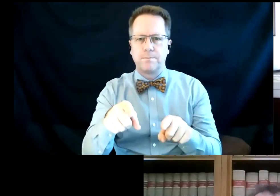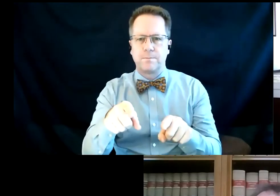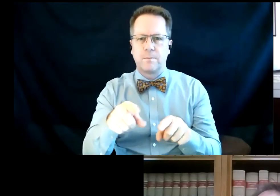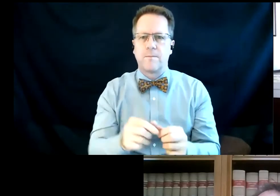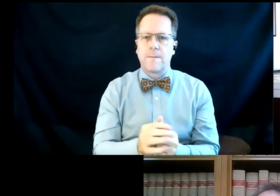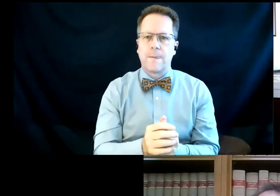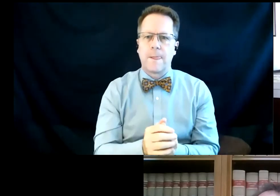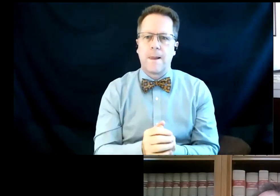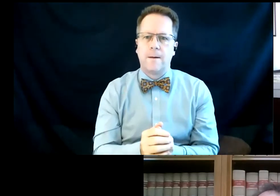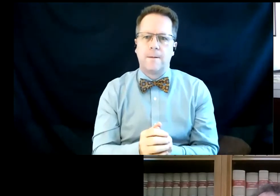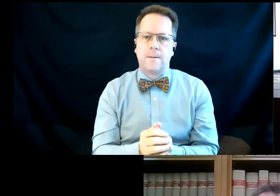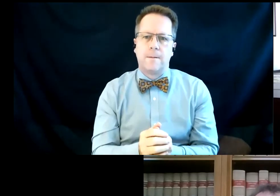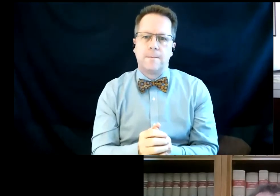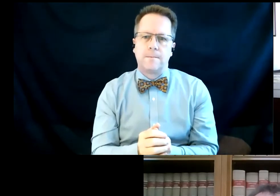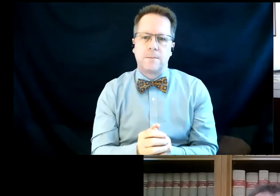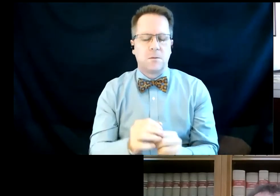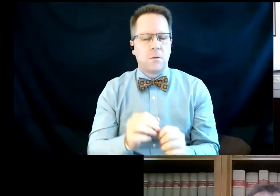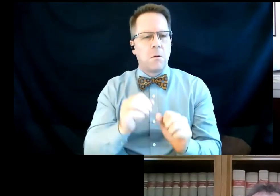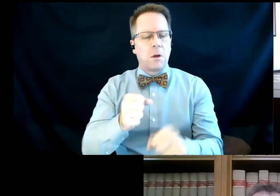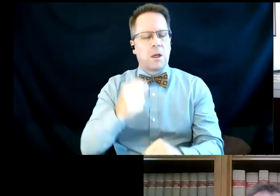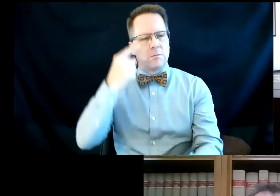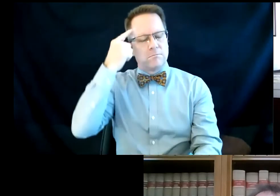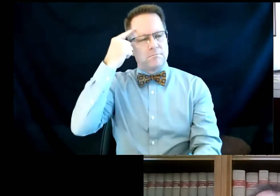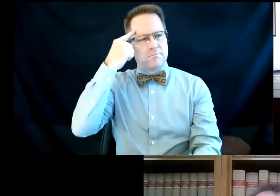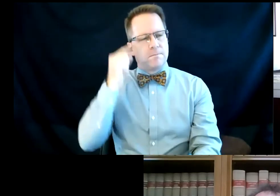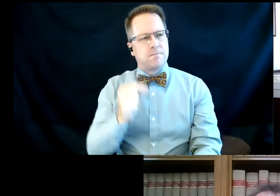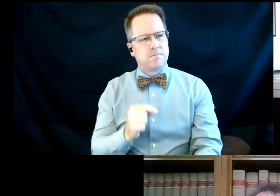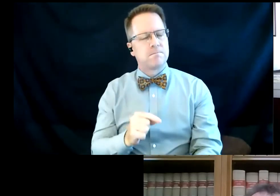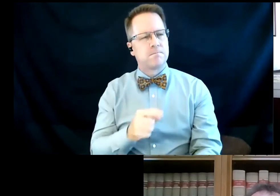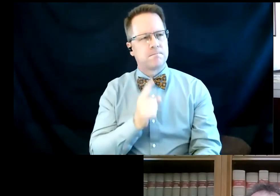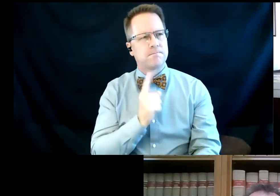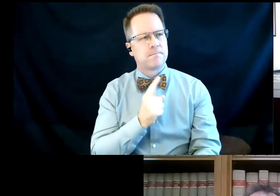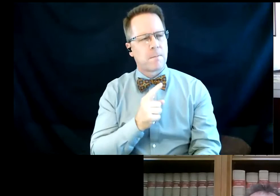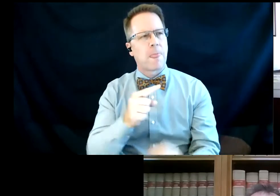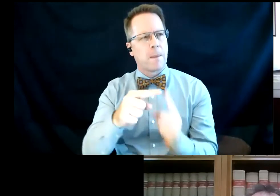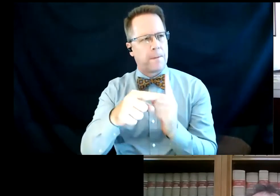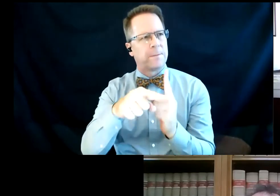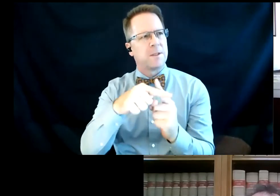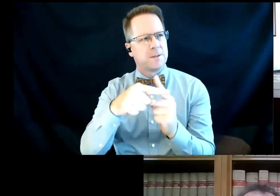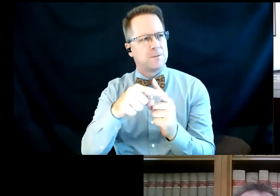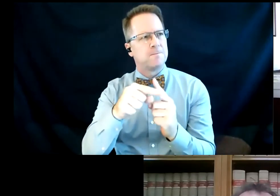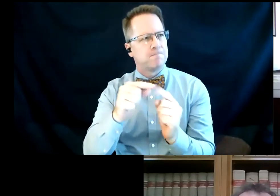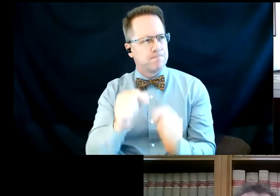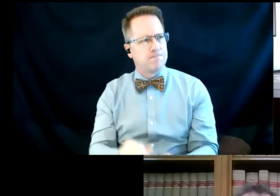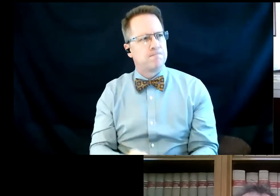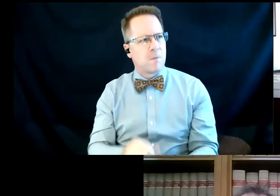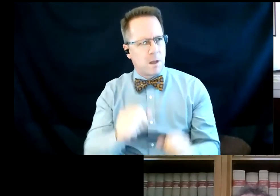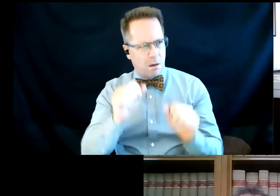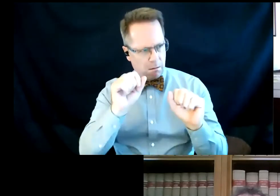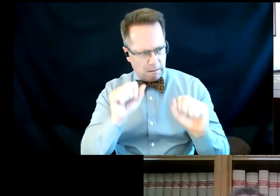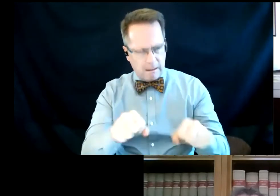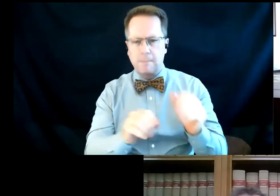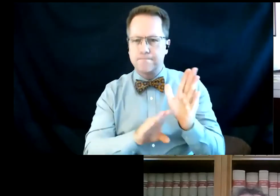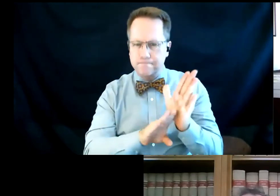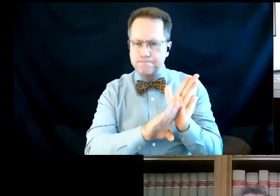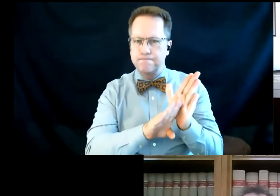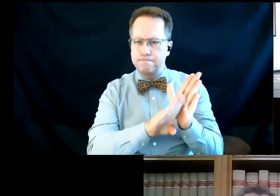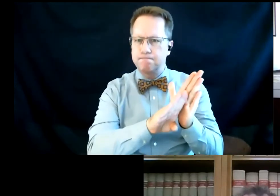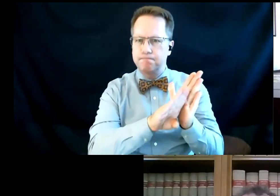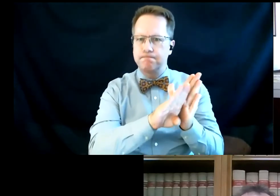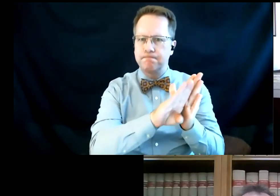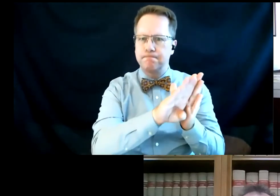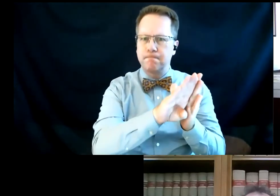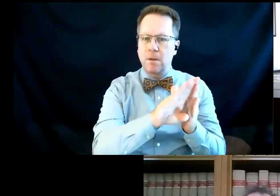that we can continue to make progress before this court if we continue to litigate in a smart